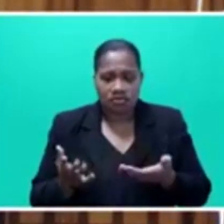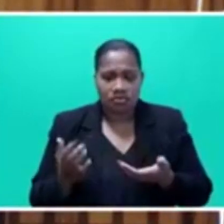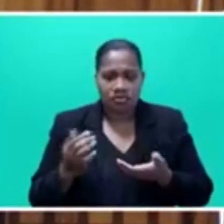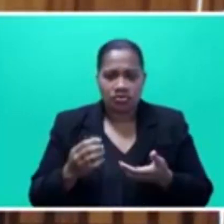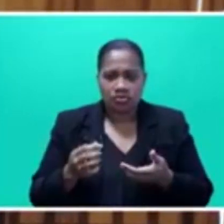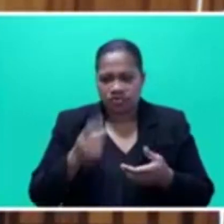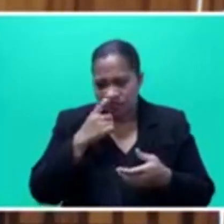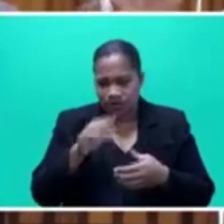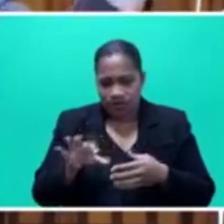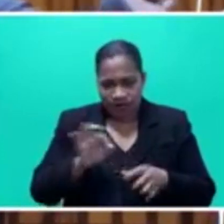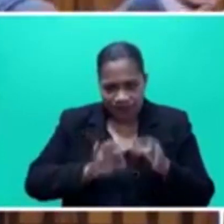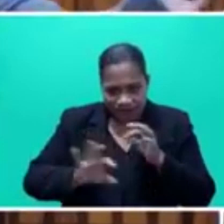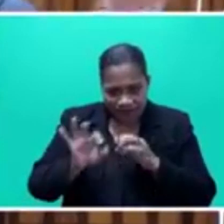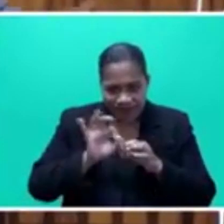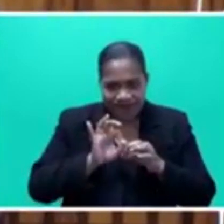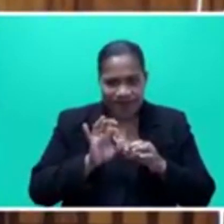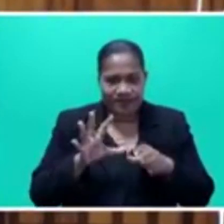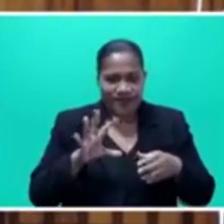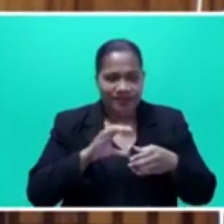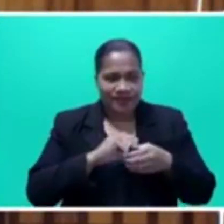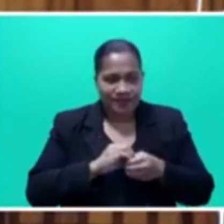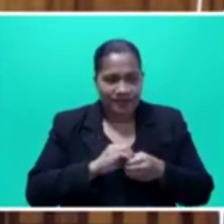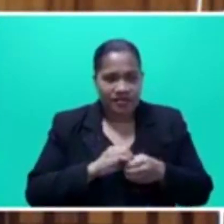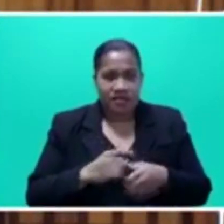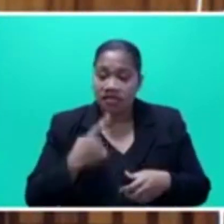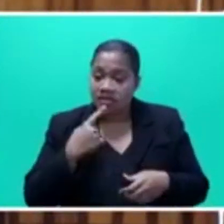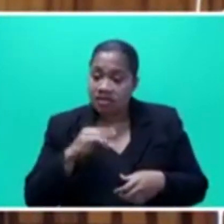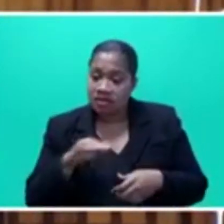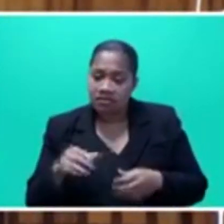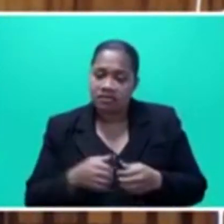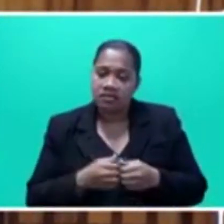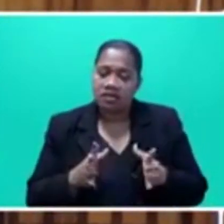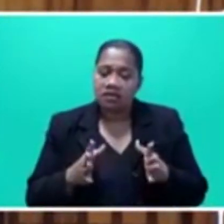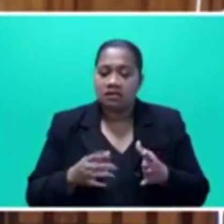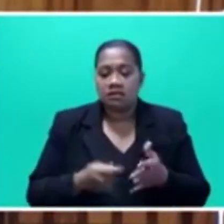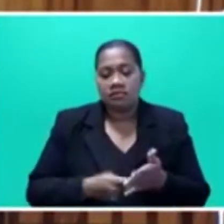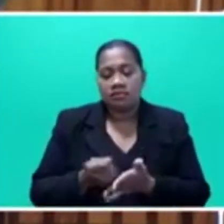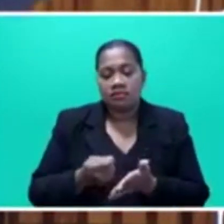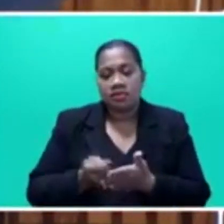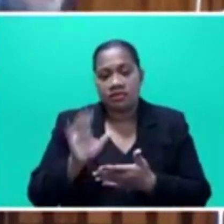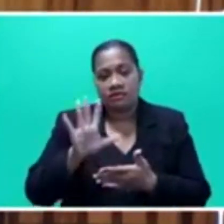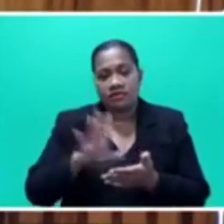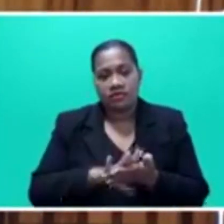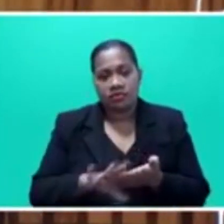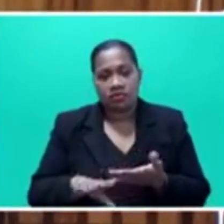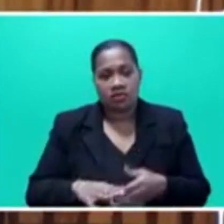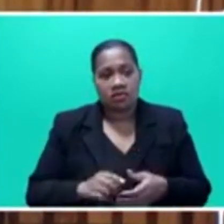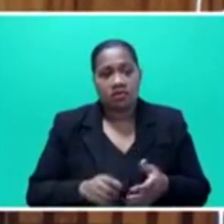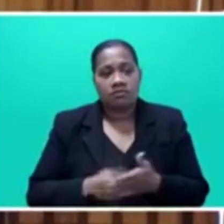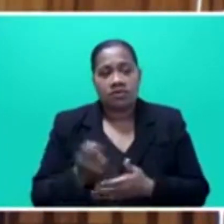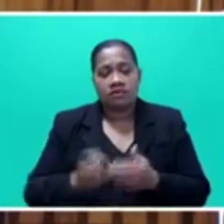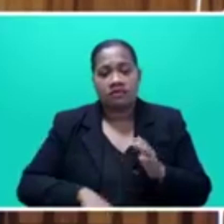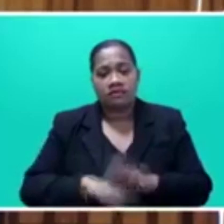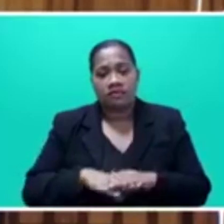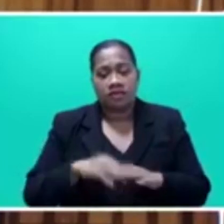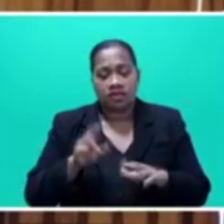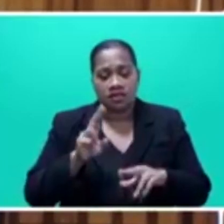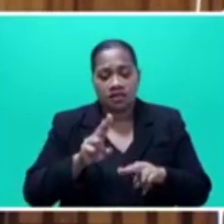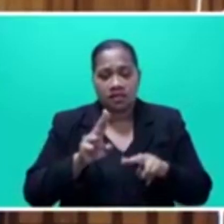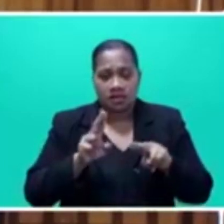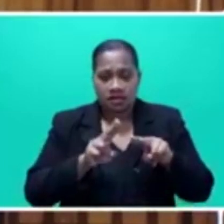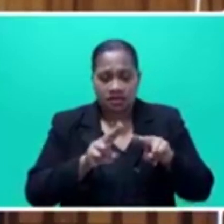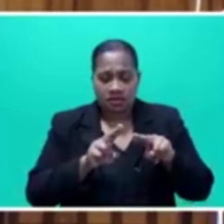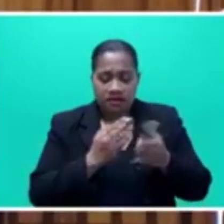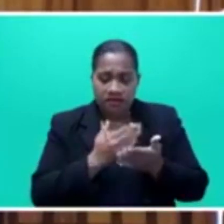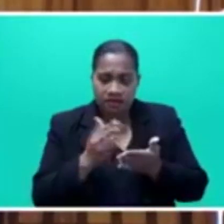you tell them, let's start paying $5. You tell them, pay the full FNP of 10%. What